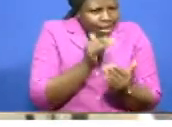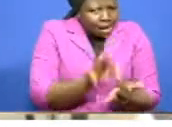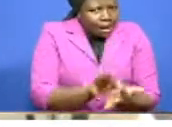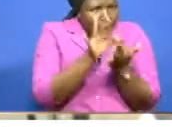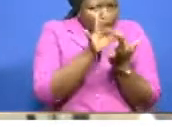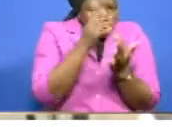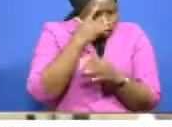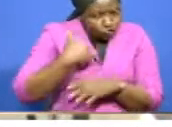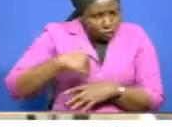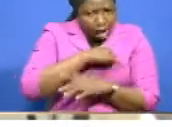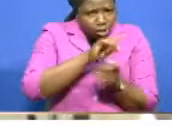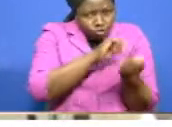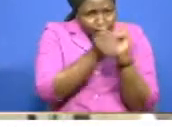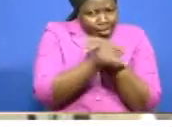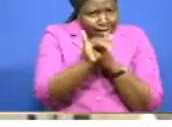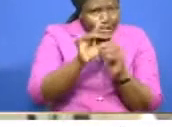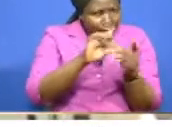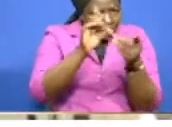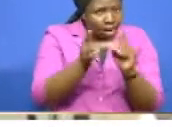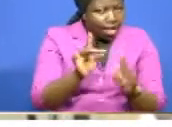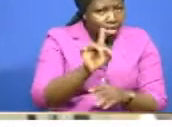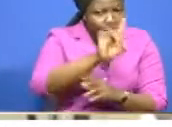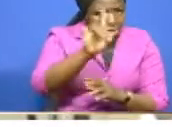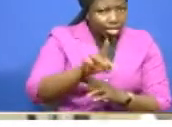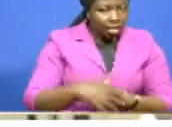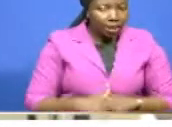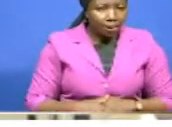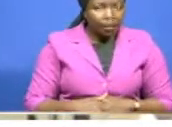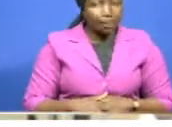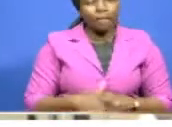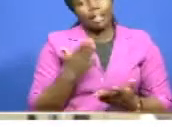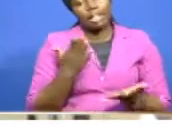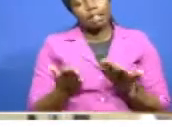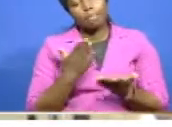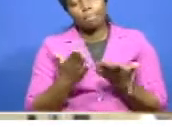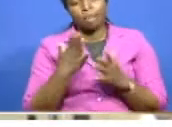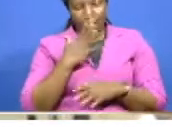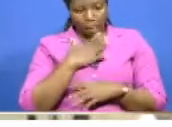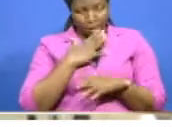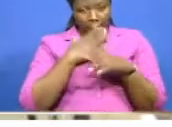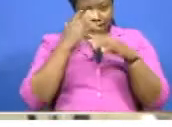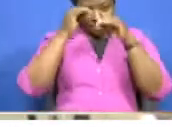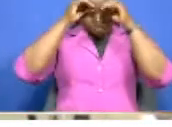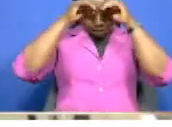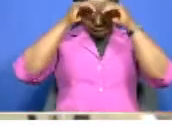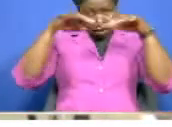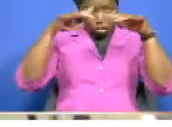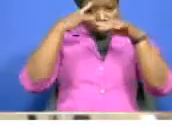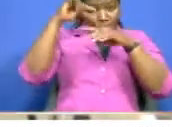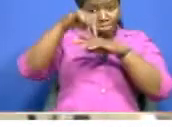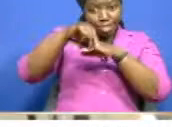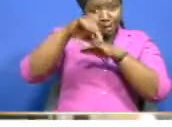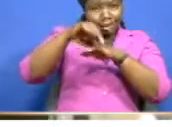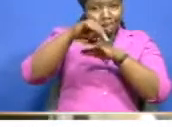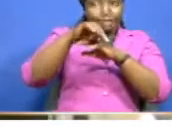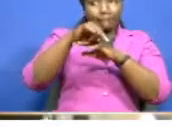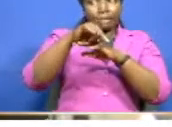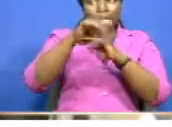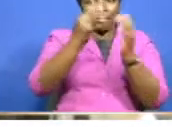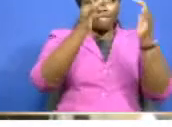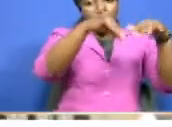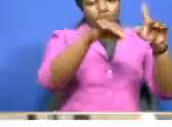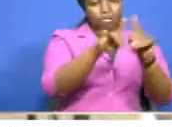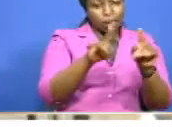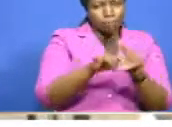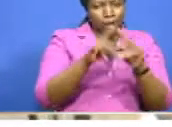us to change that indicator? So it's about perhaps, and my vision for this platform, and essentially the vision that I have for all